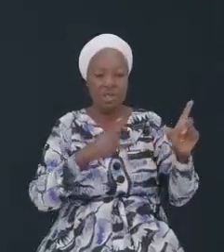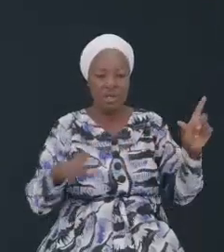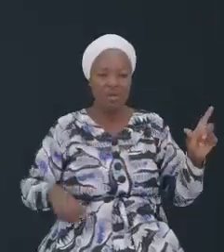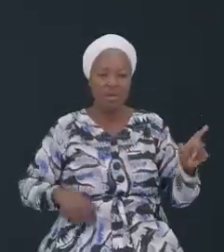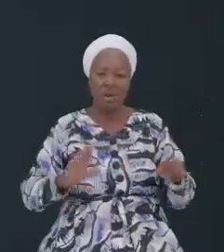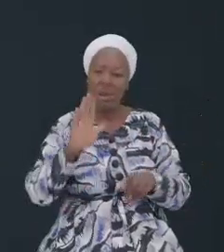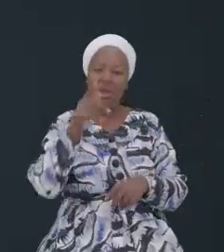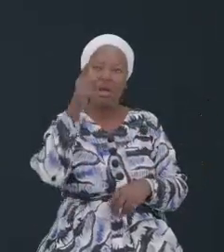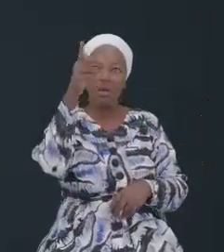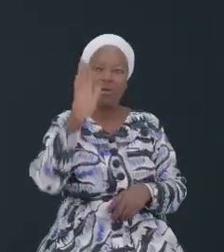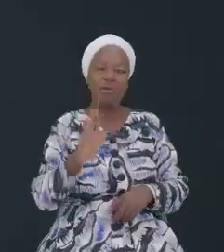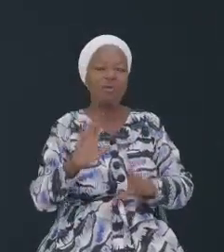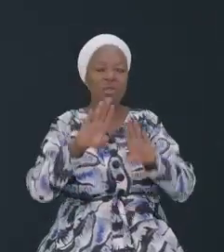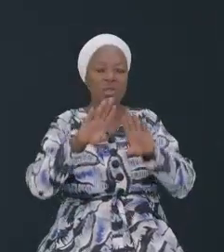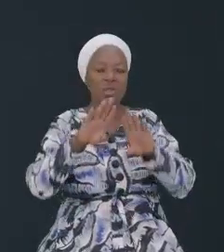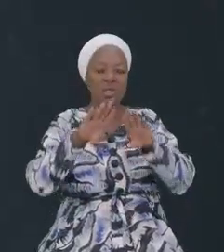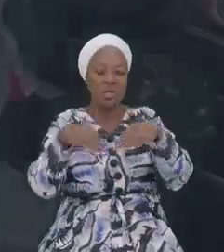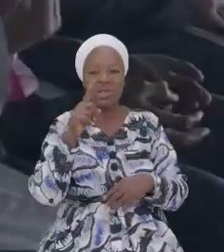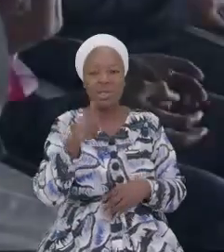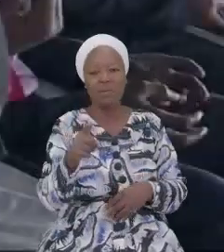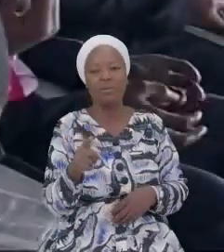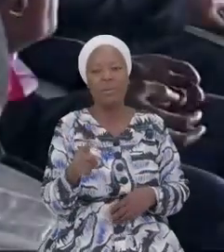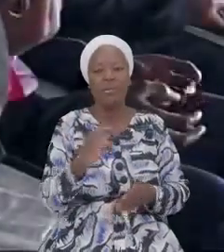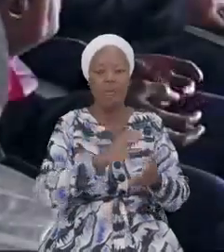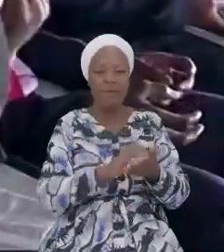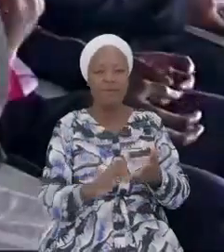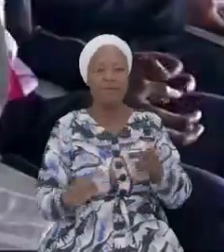Lord thy God giveth thee.